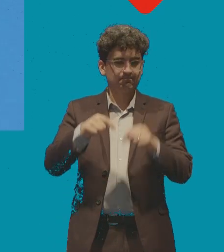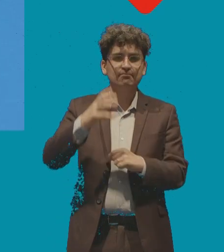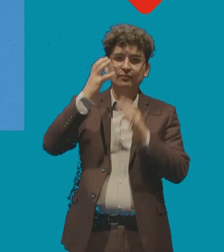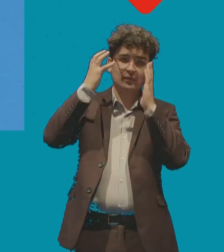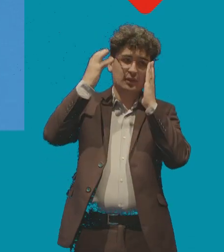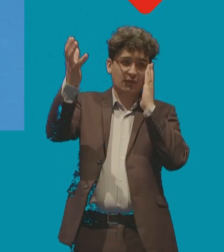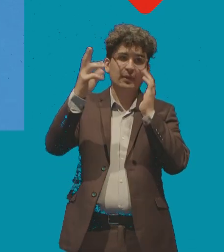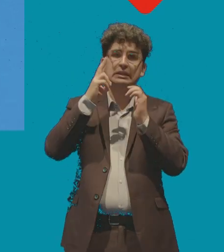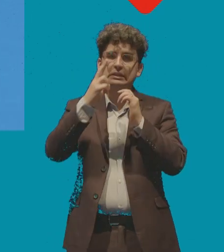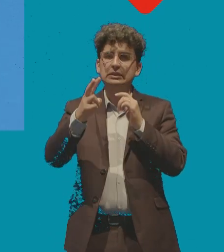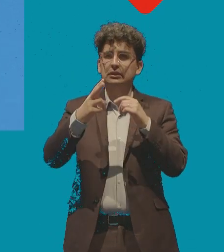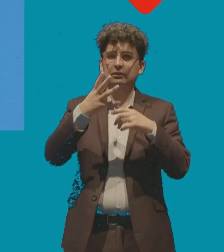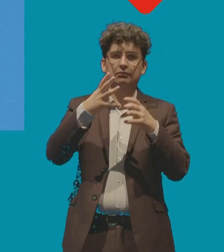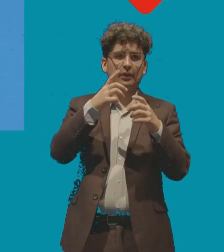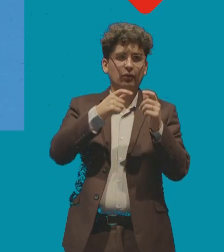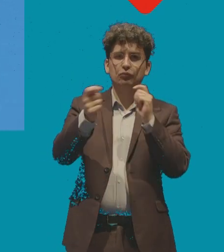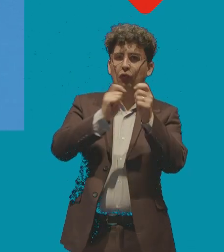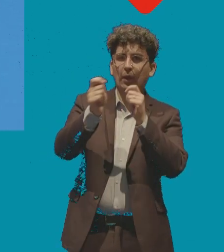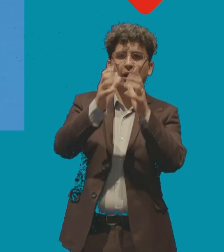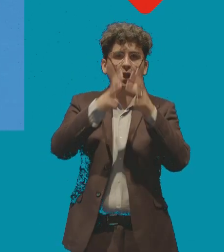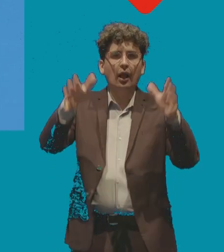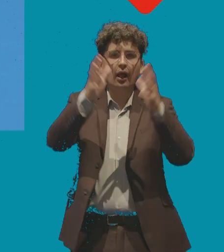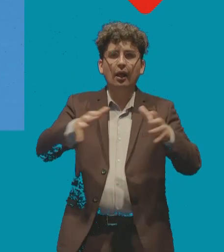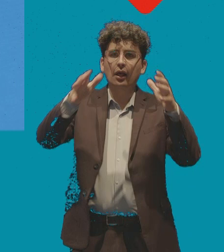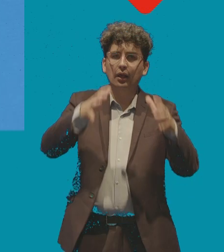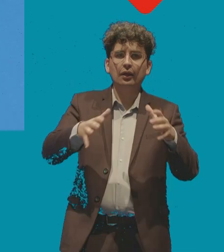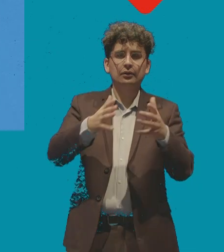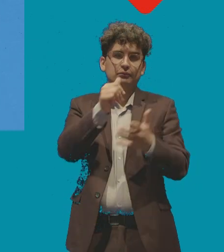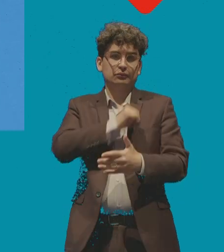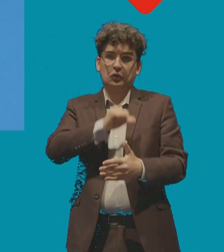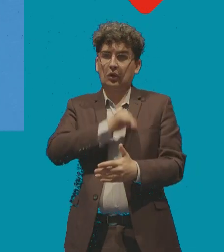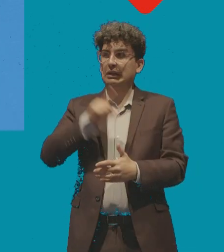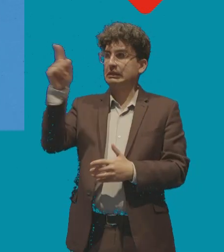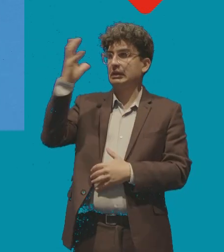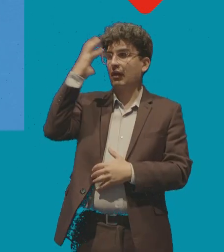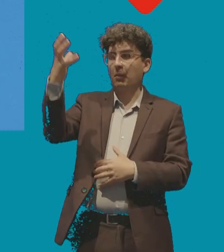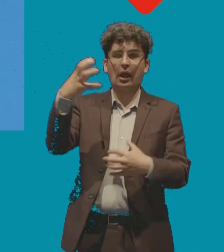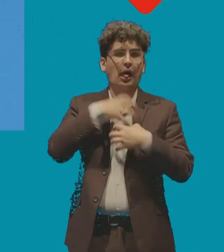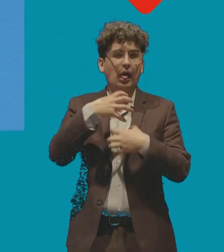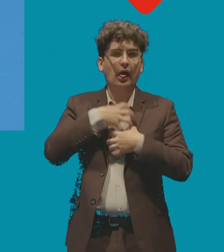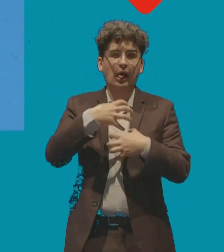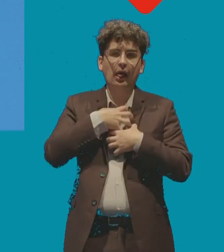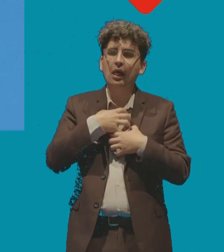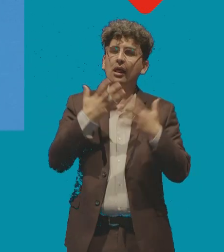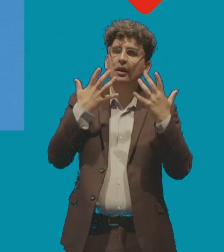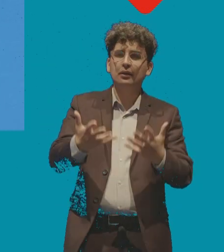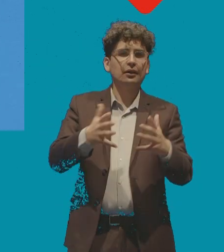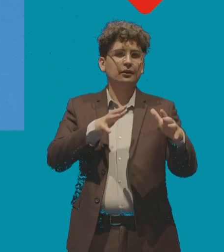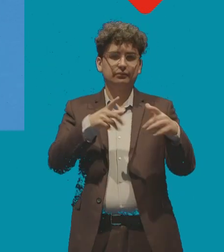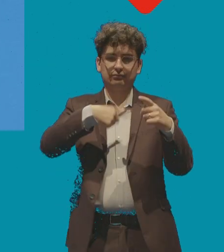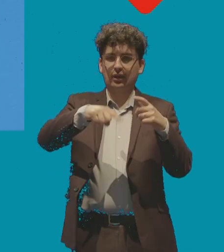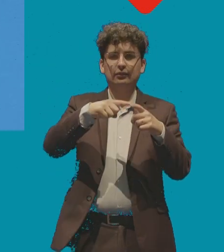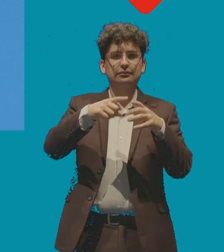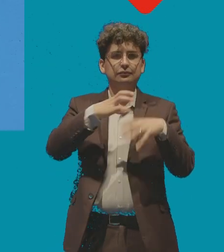the gains of our movement has made in recent years, and to put it mildly, they are terrified. So now our movement faces one of the gravest